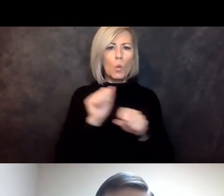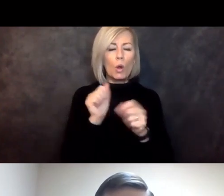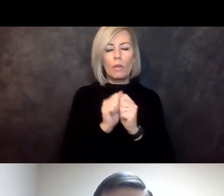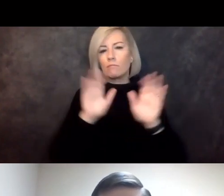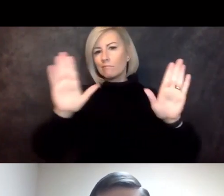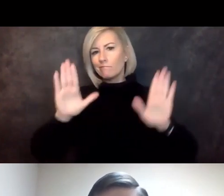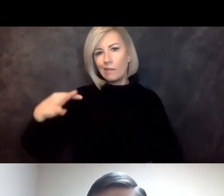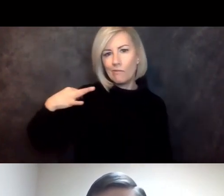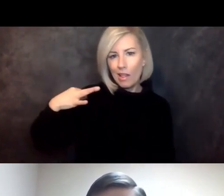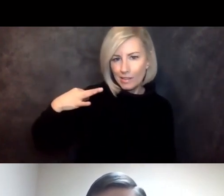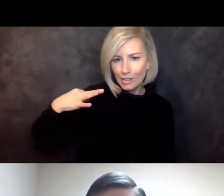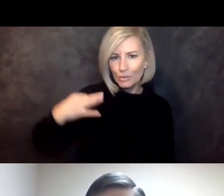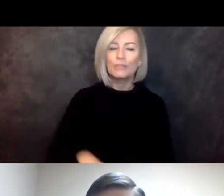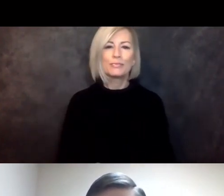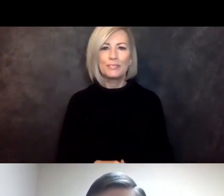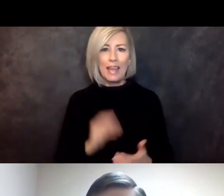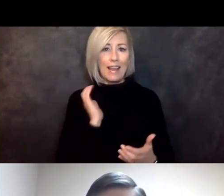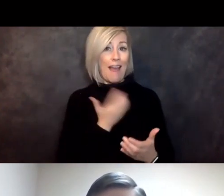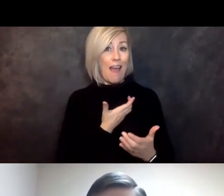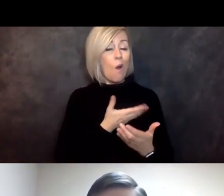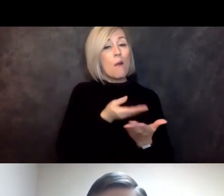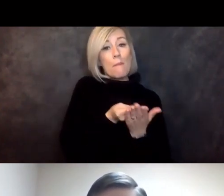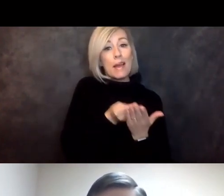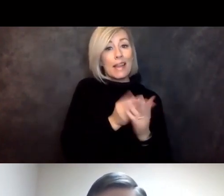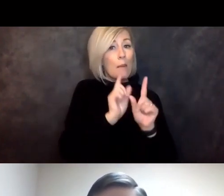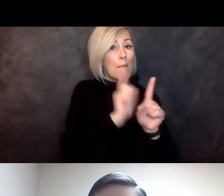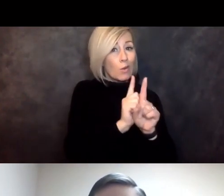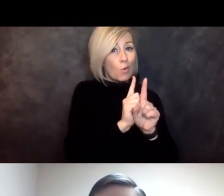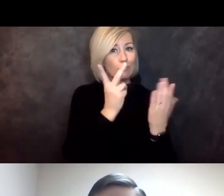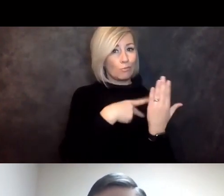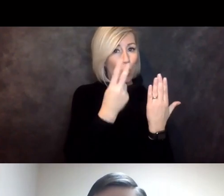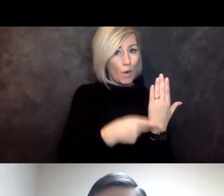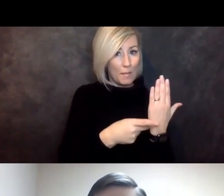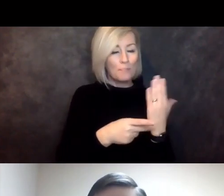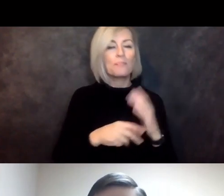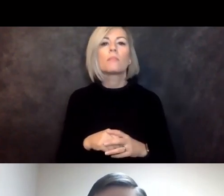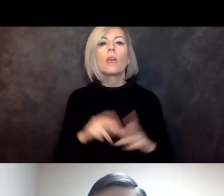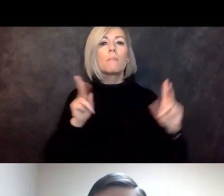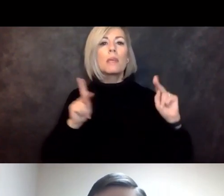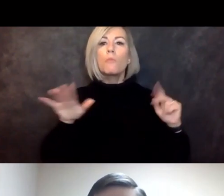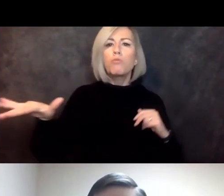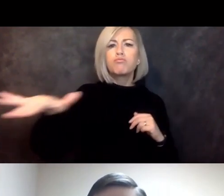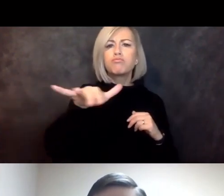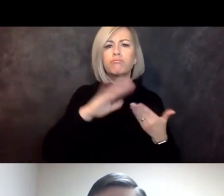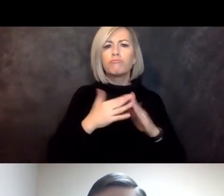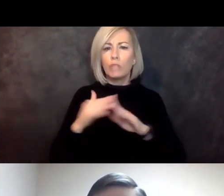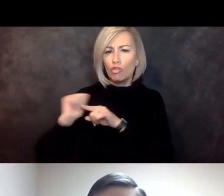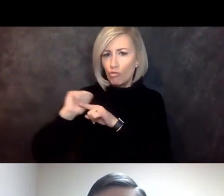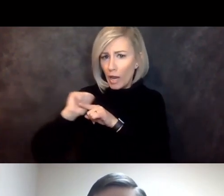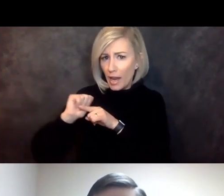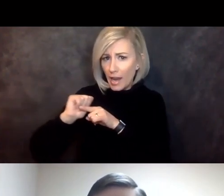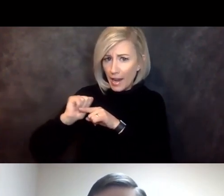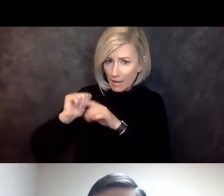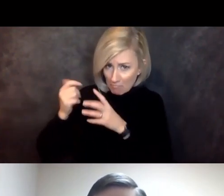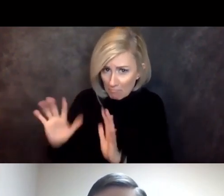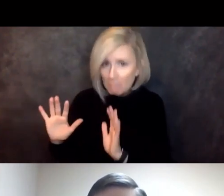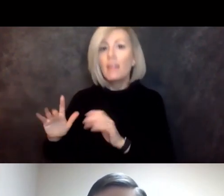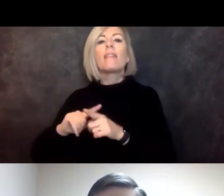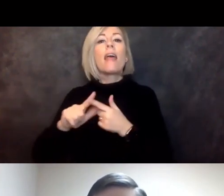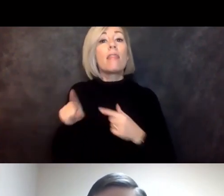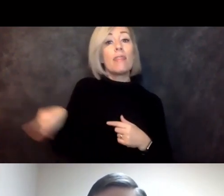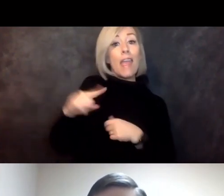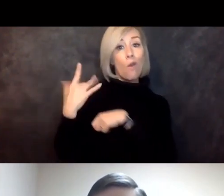volunteers in our Money Mentors program. And people in the community go through training with me, and then they're available